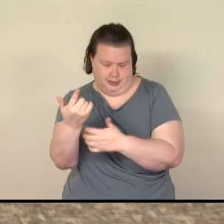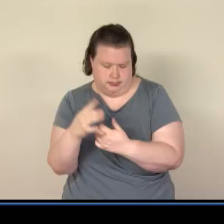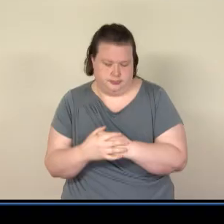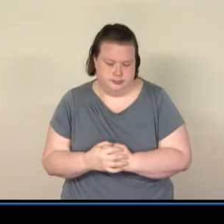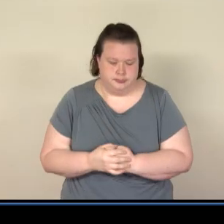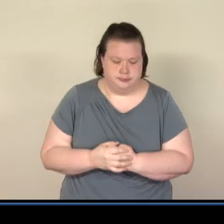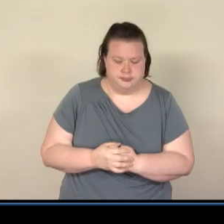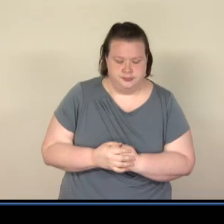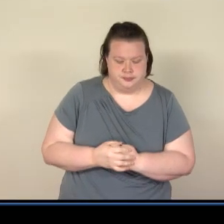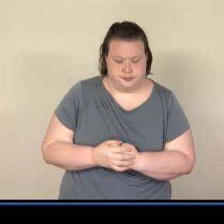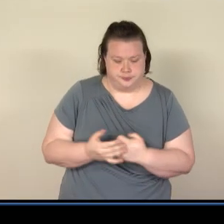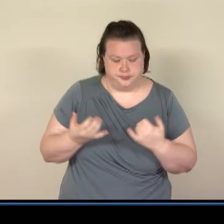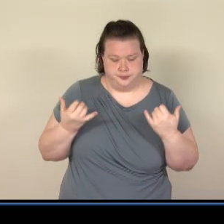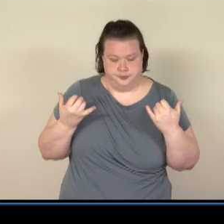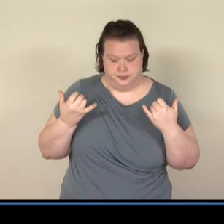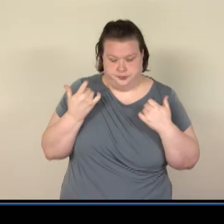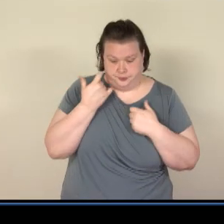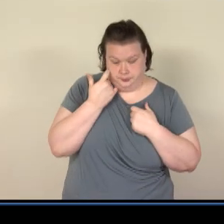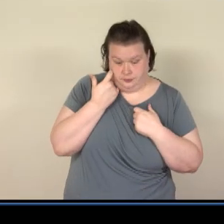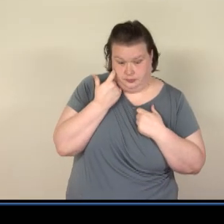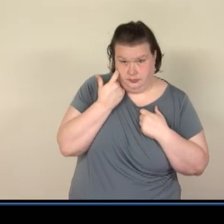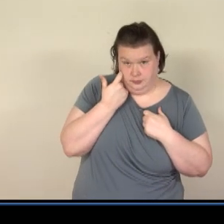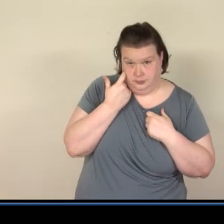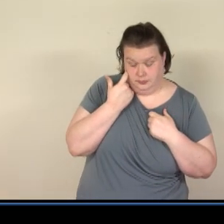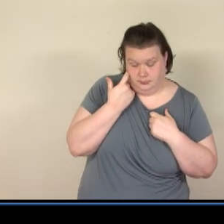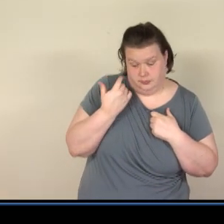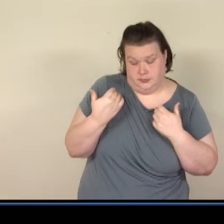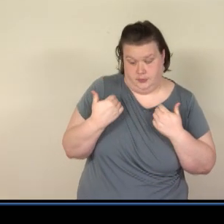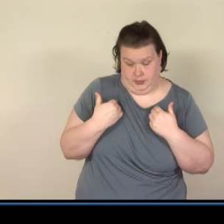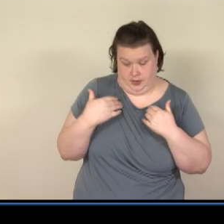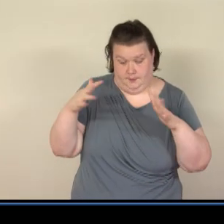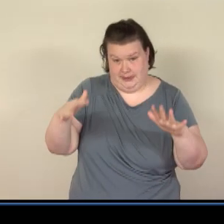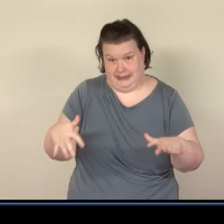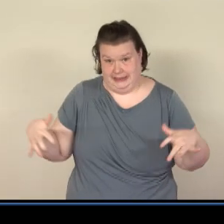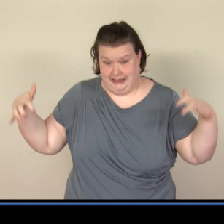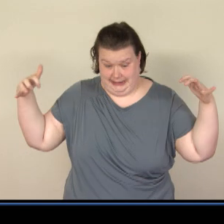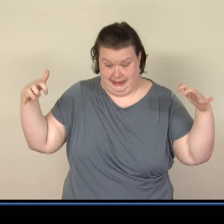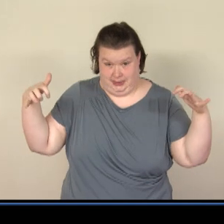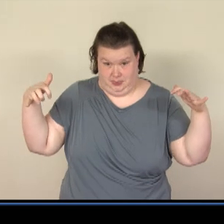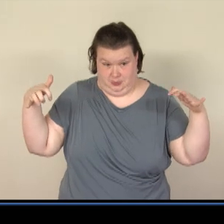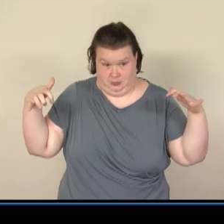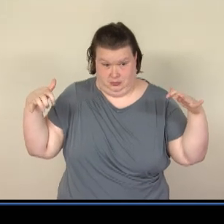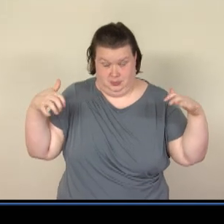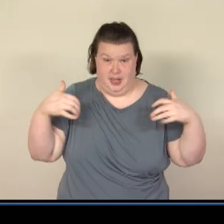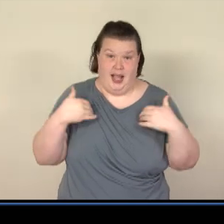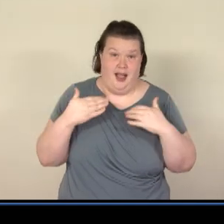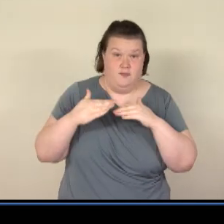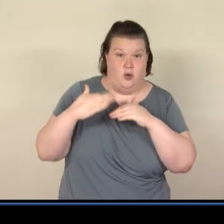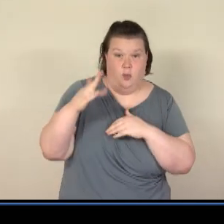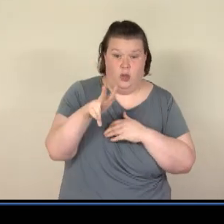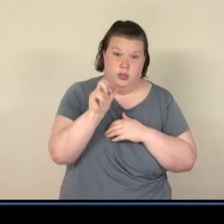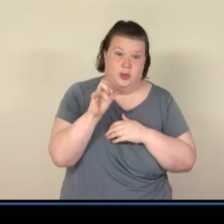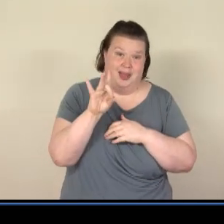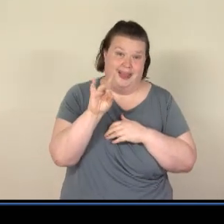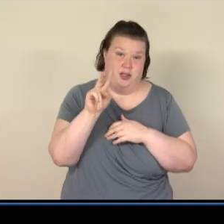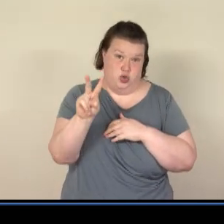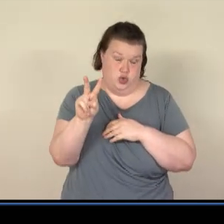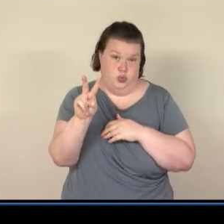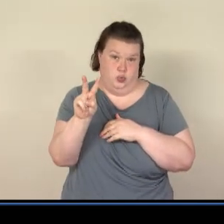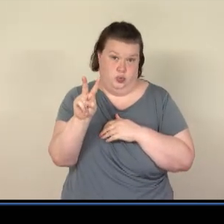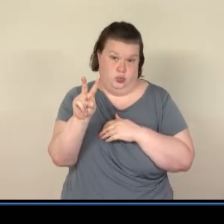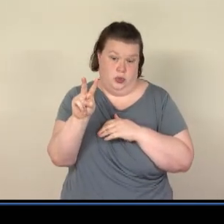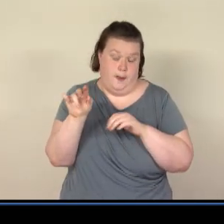pre-K roundup event out at the stadium. We currently have more than 382 potential students who are in the